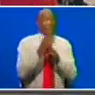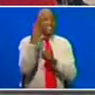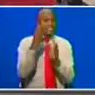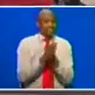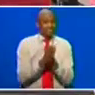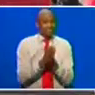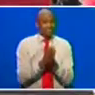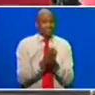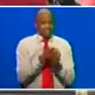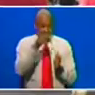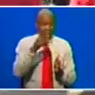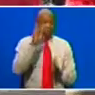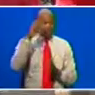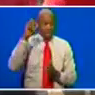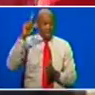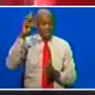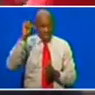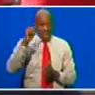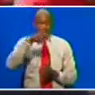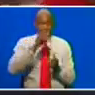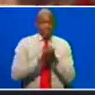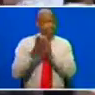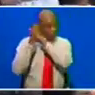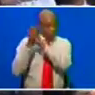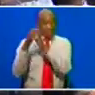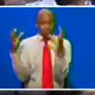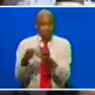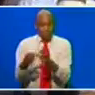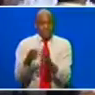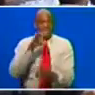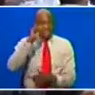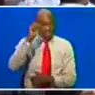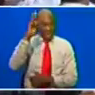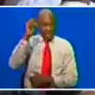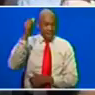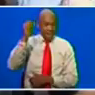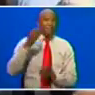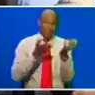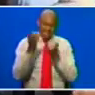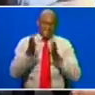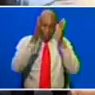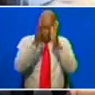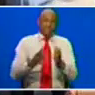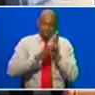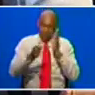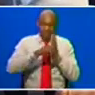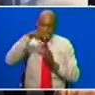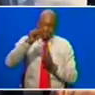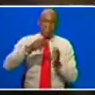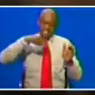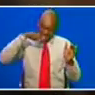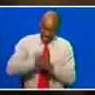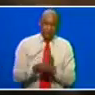Suleiman Shahbal, who recamped to President Uhuru Kenyatta's Jubilee Party. Shahbal is a veteran businessman known for his deep pockets